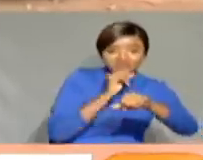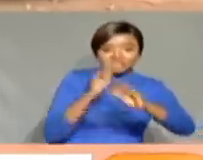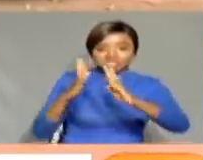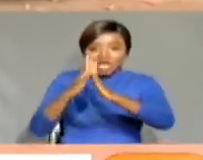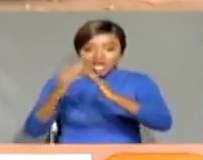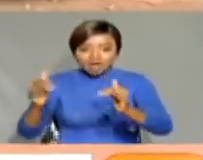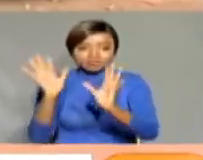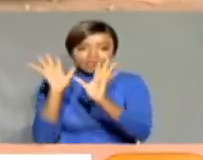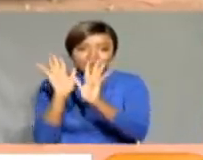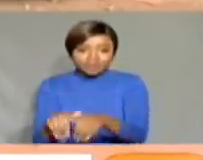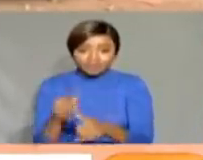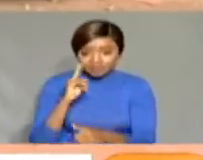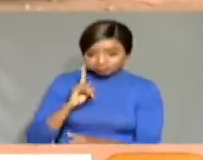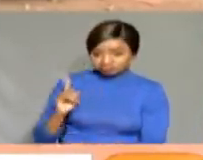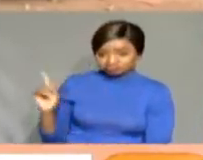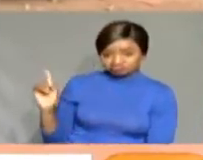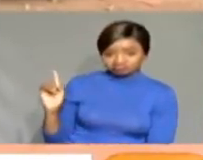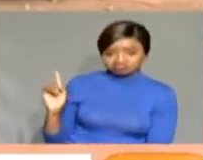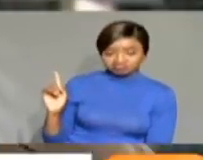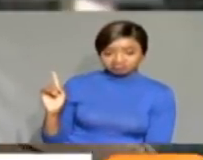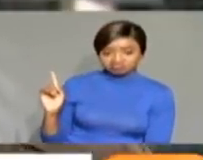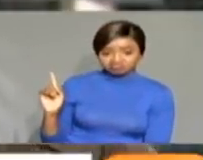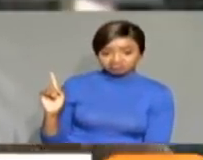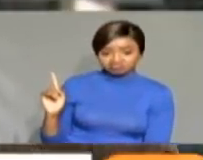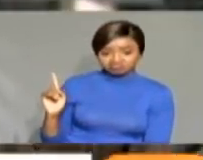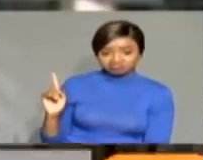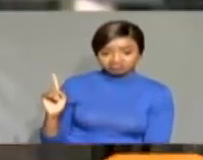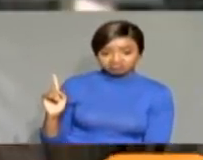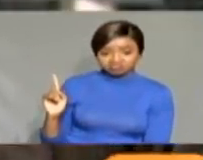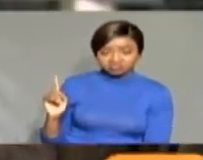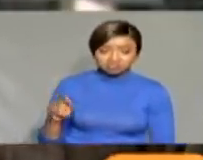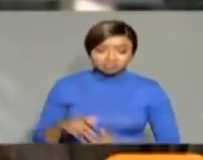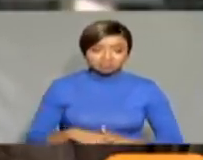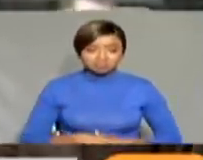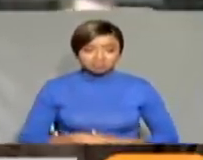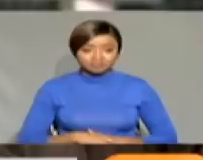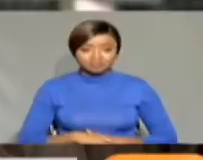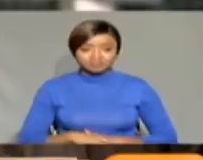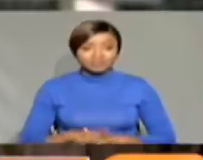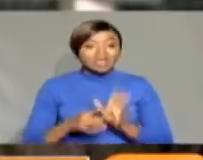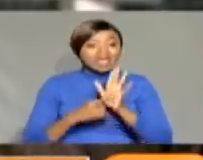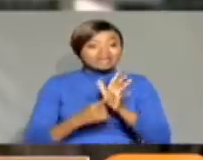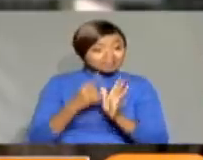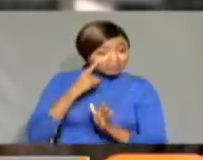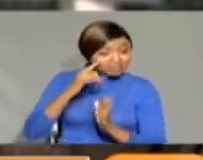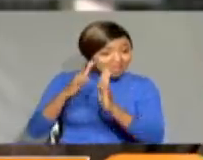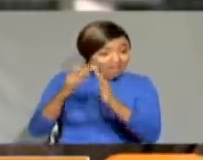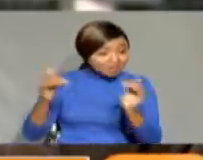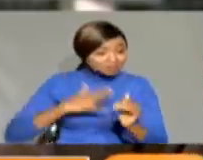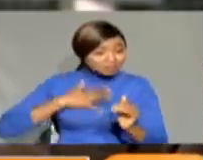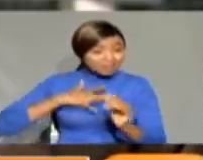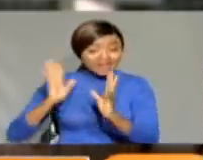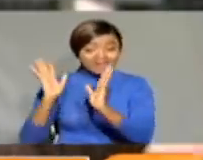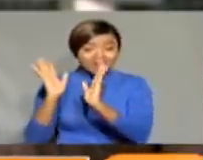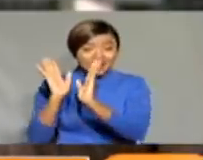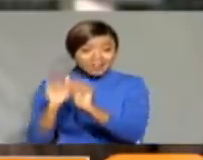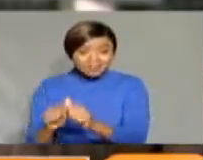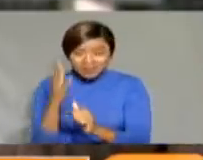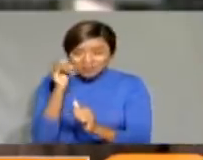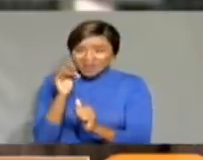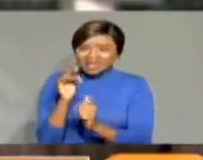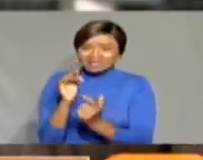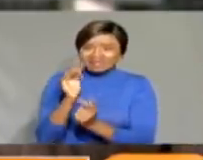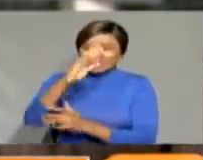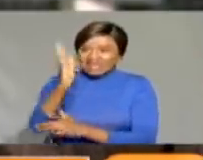house, as it was uninhabitable. If we have had a house like mine coming down, that one, because it was